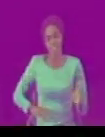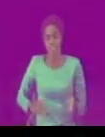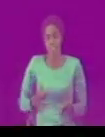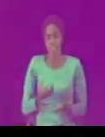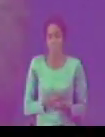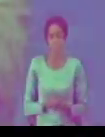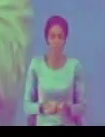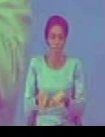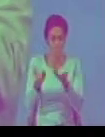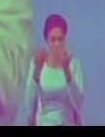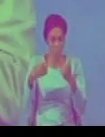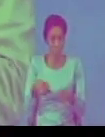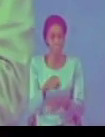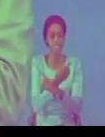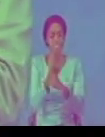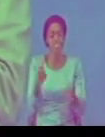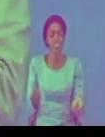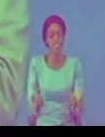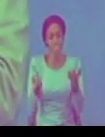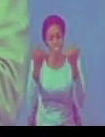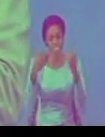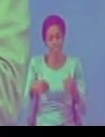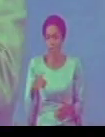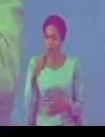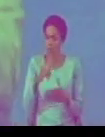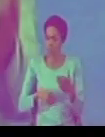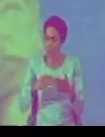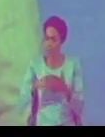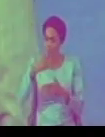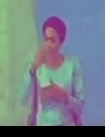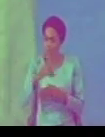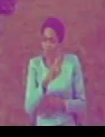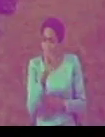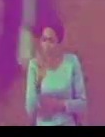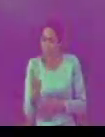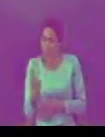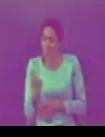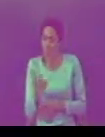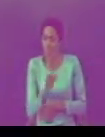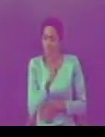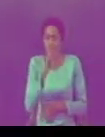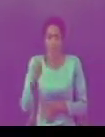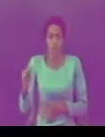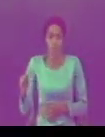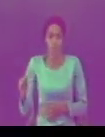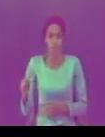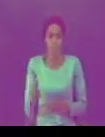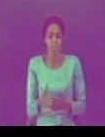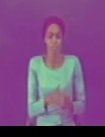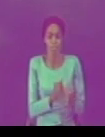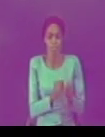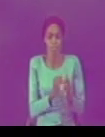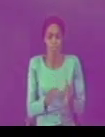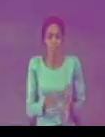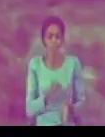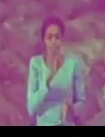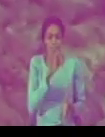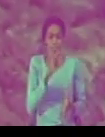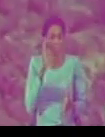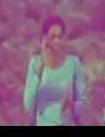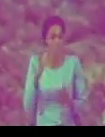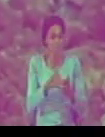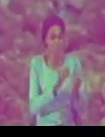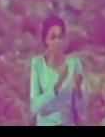the cross. Christ comes, deliverance comes. And now, what's next?